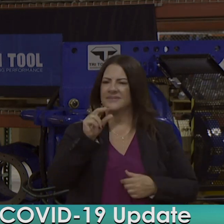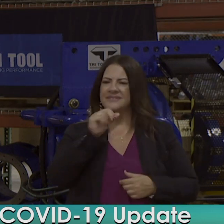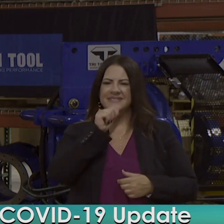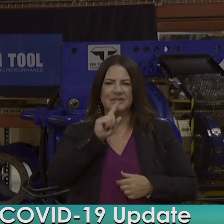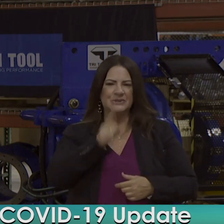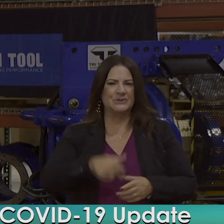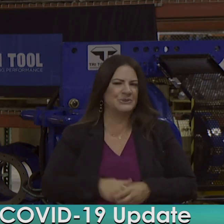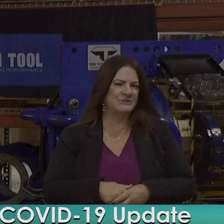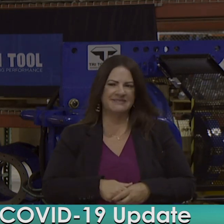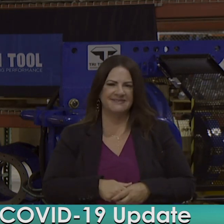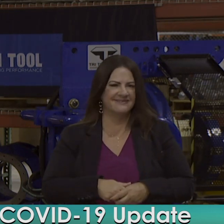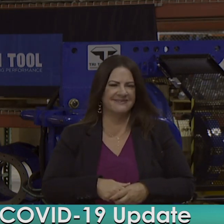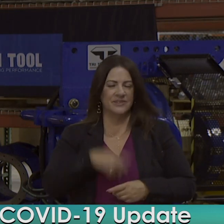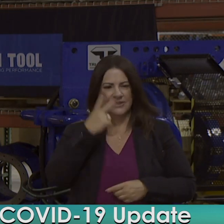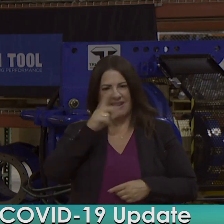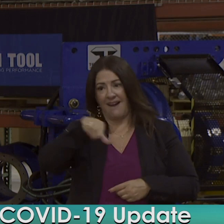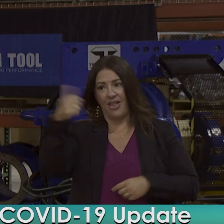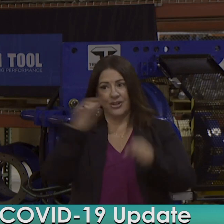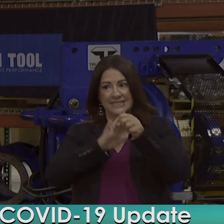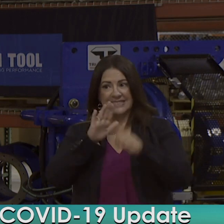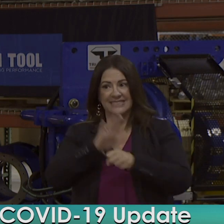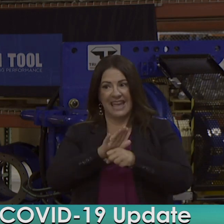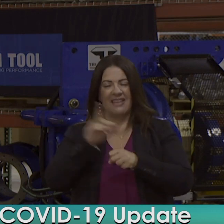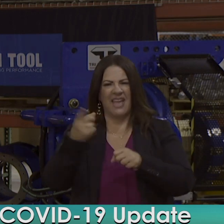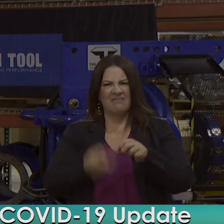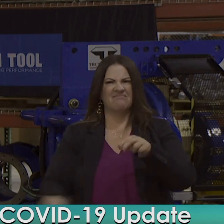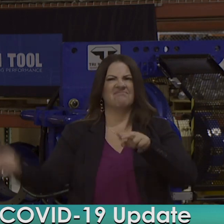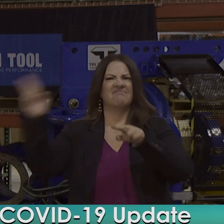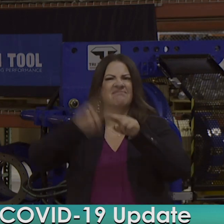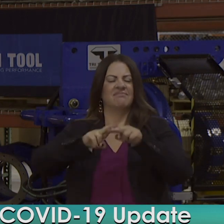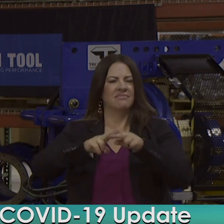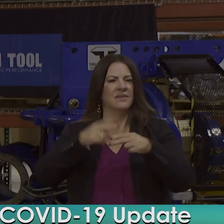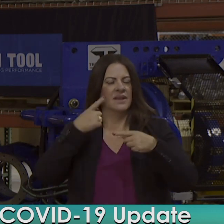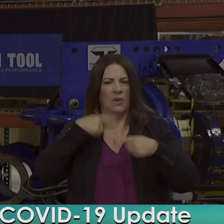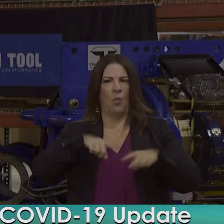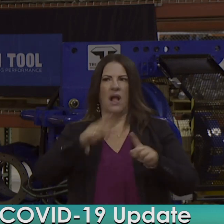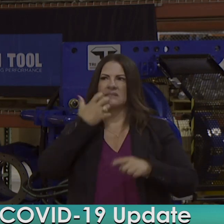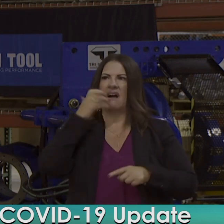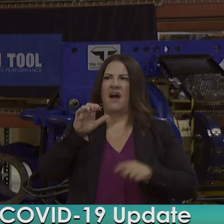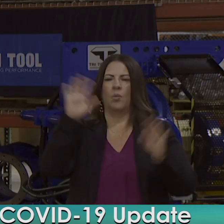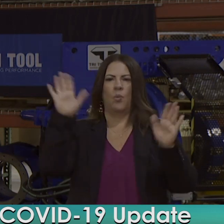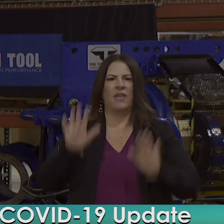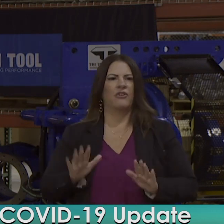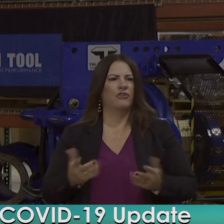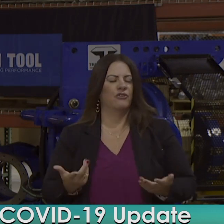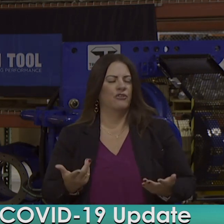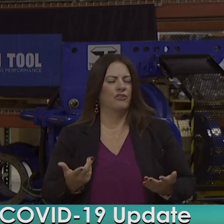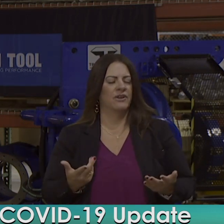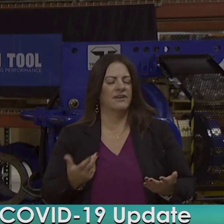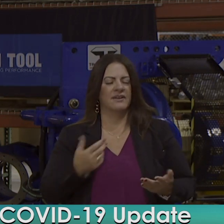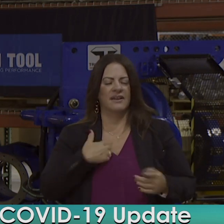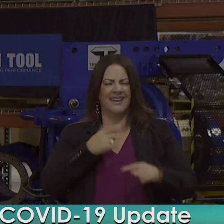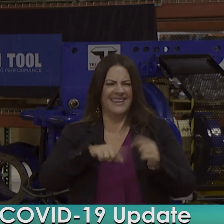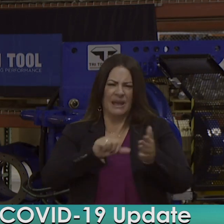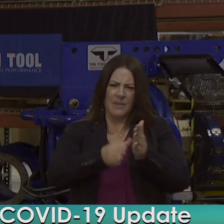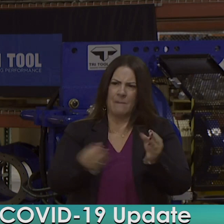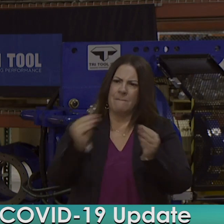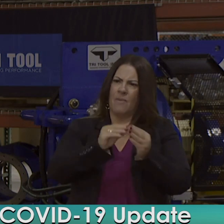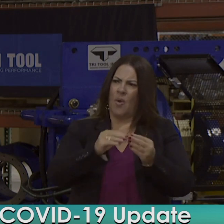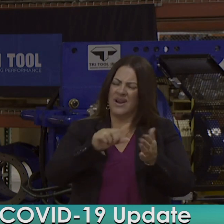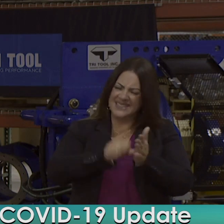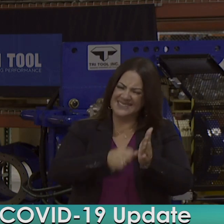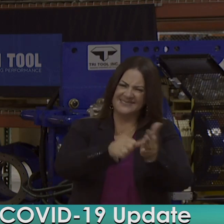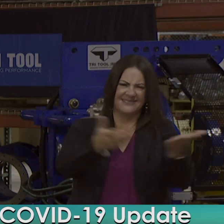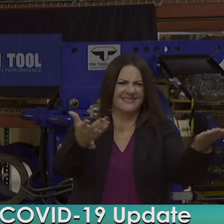record increases. There's no correlation in that respect, quite the contrary. So I cannot impress people more as